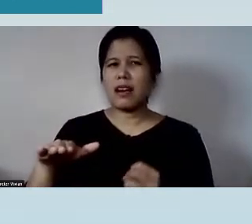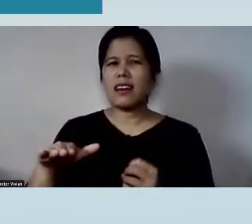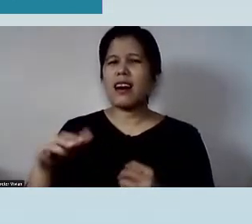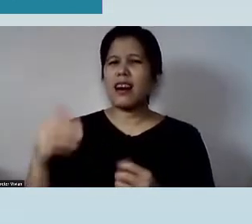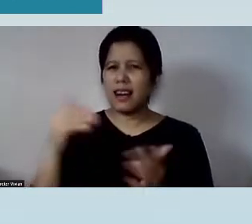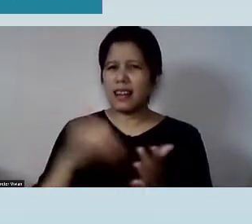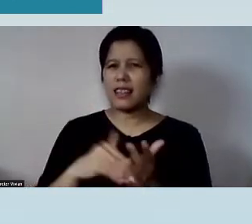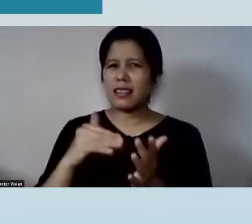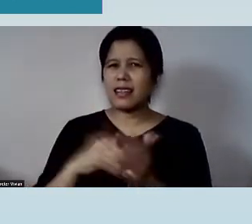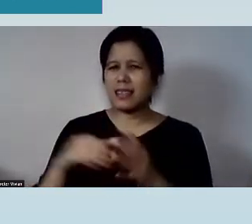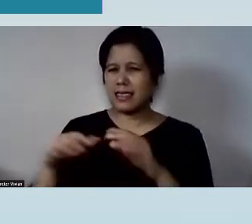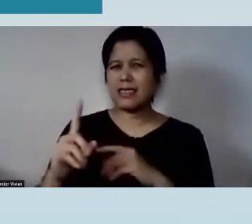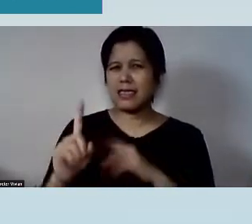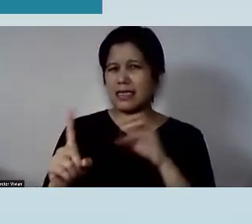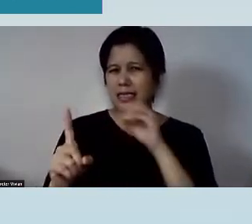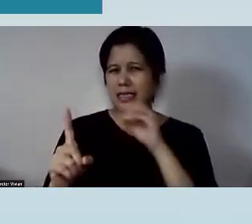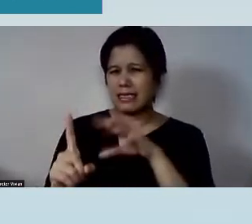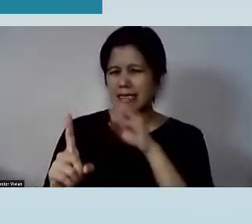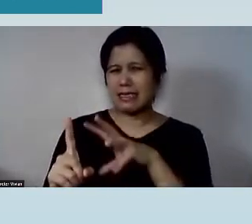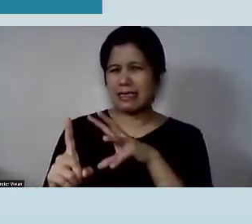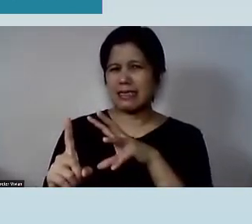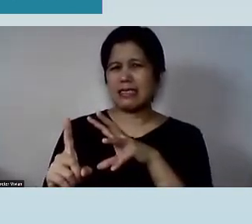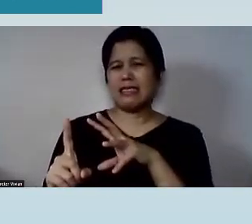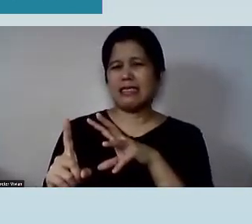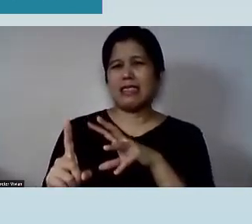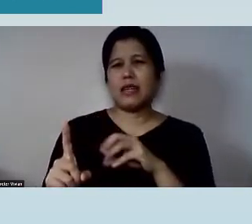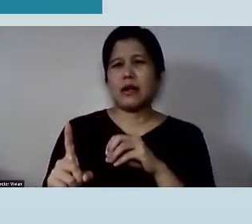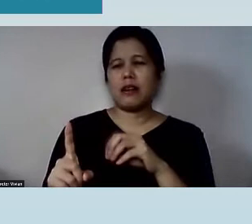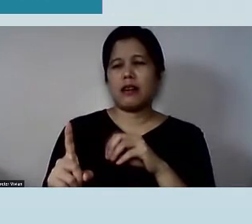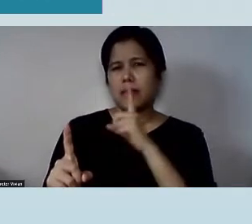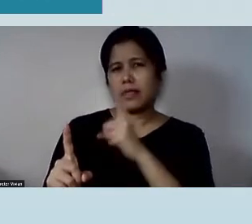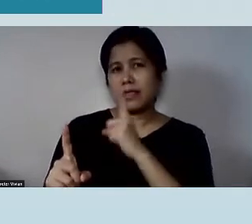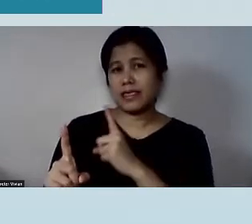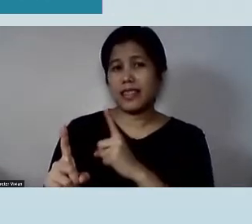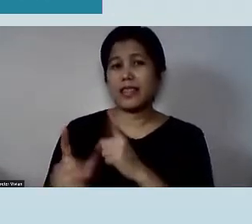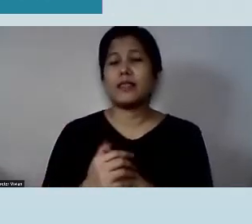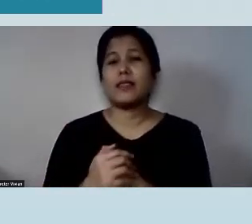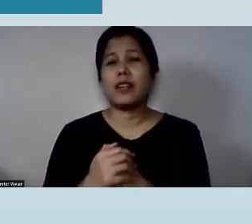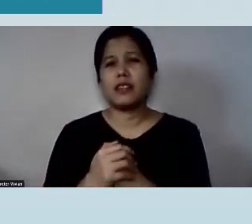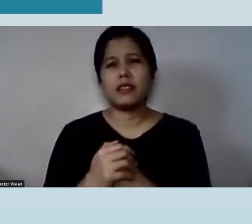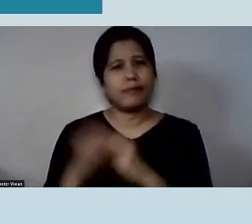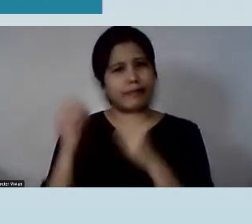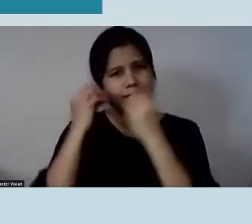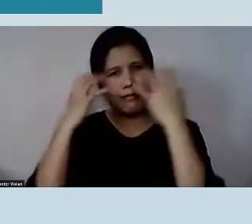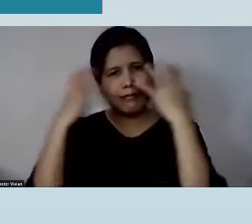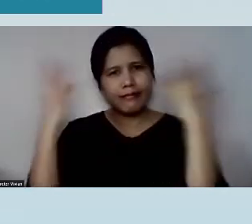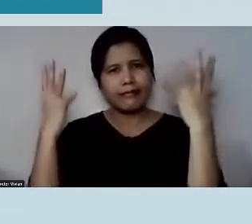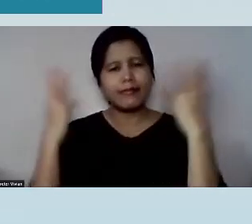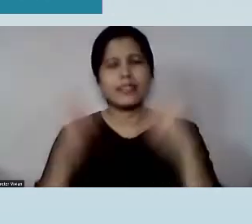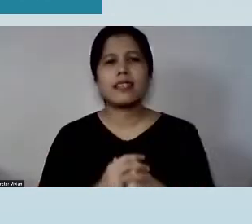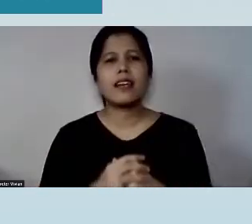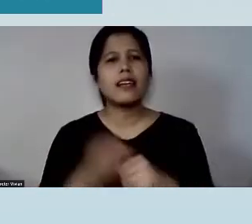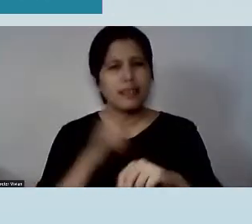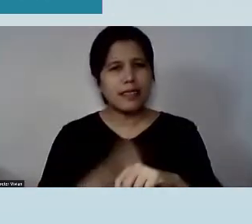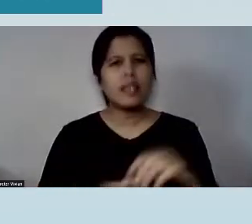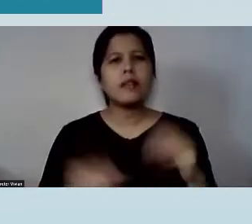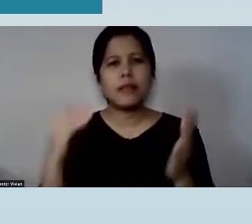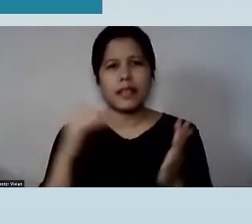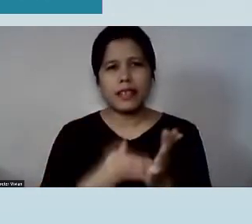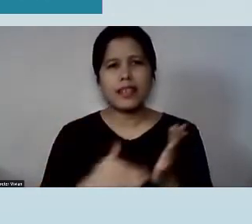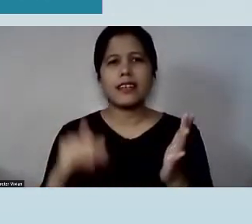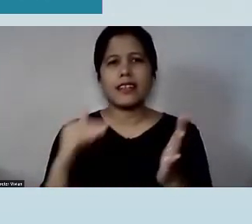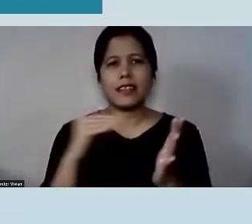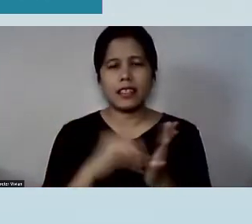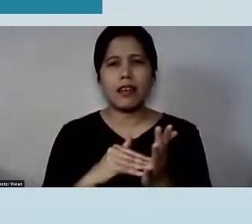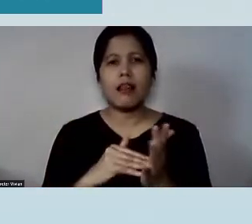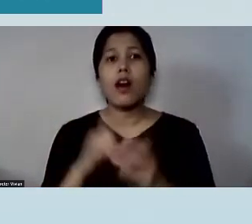yung attention, pinapagalitan sa harap ng kapatid, it erodes it. And time and again, repeatedly, I would say, if there